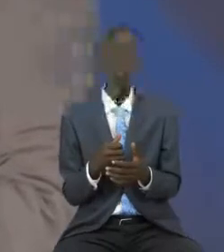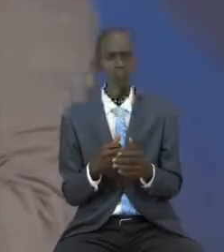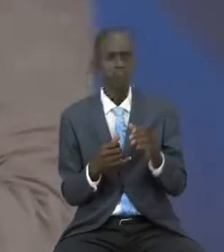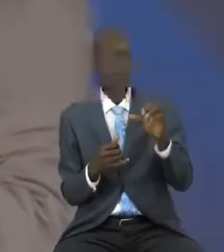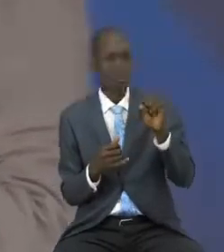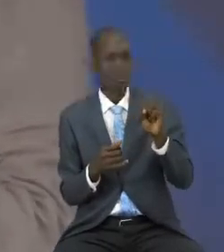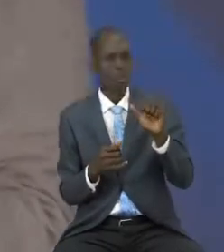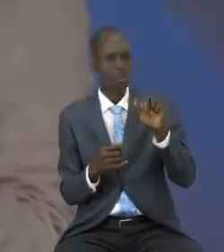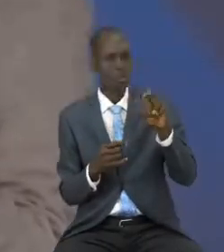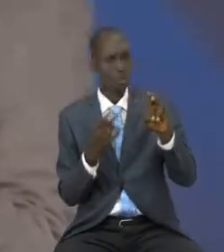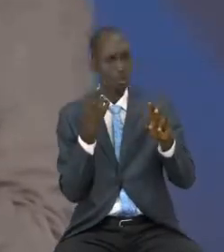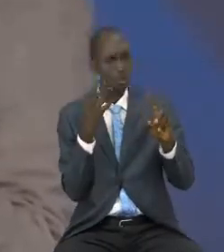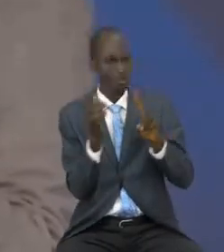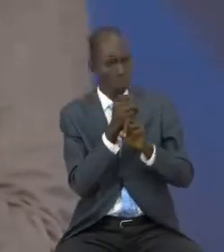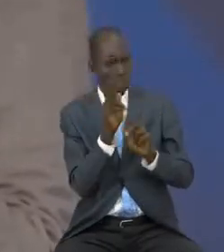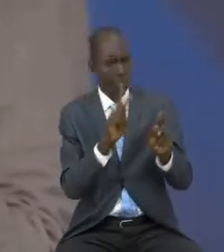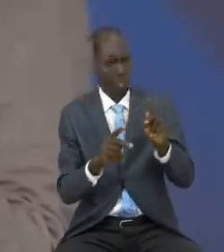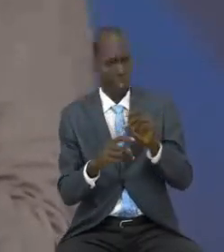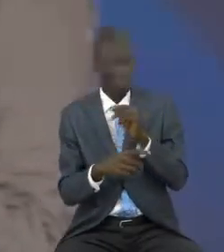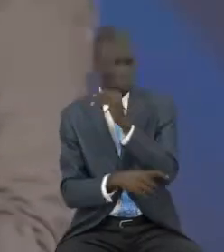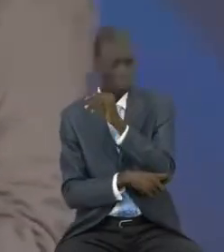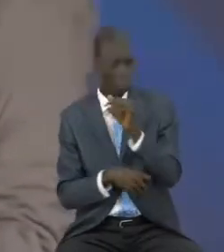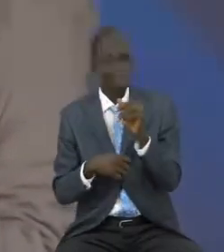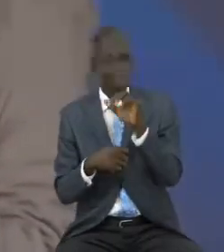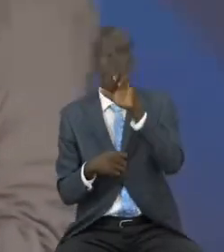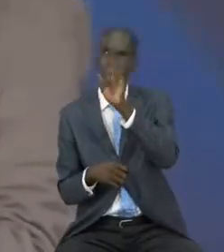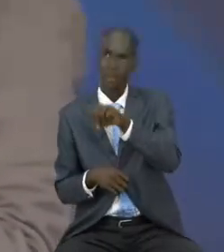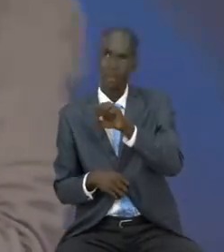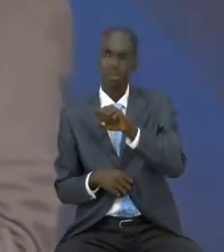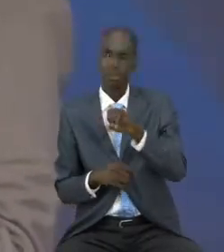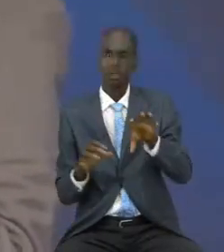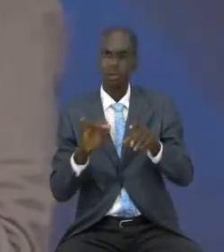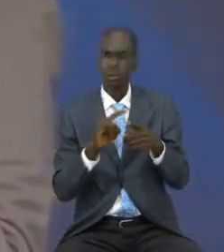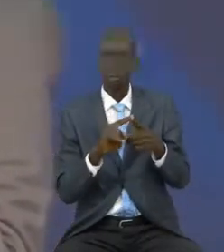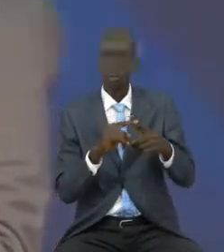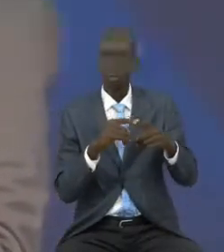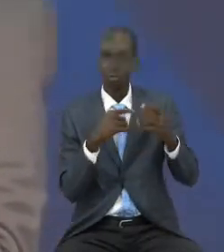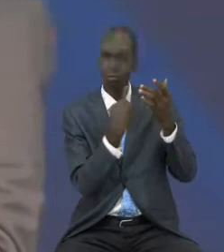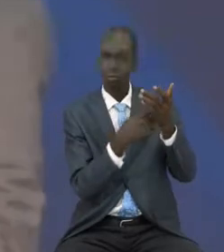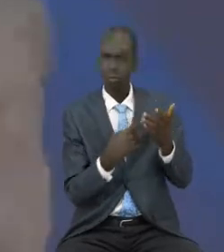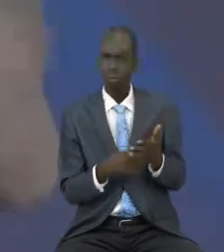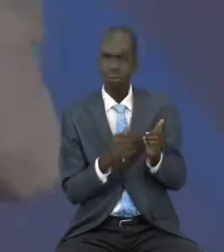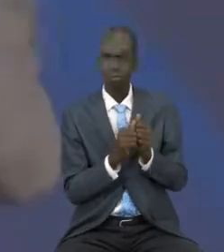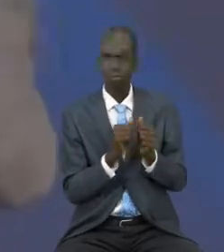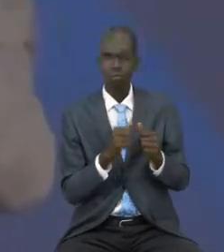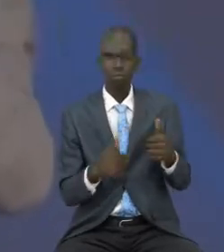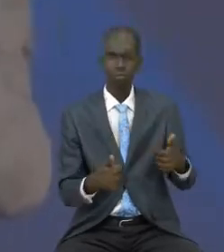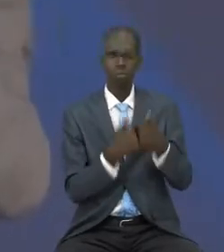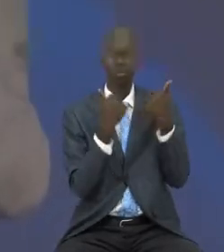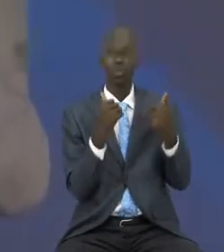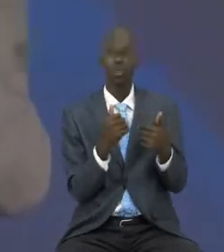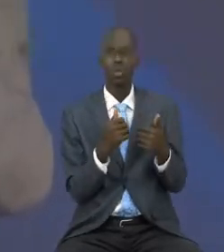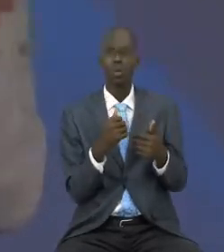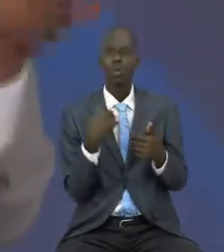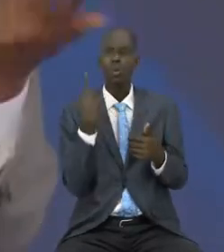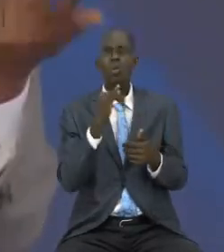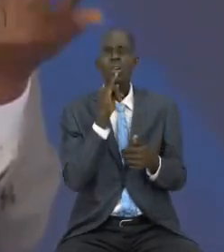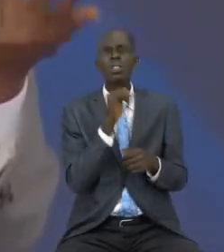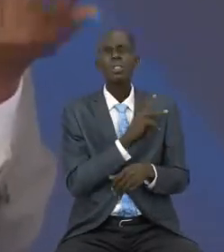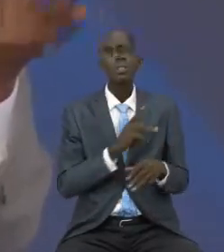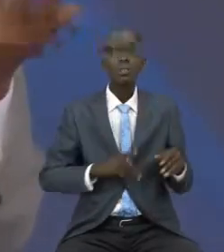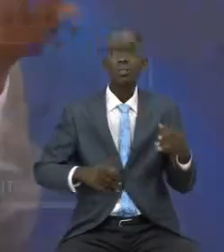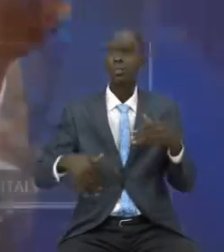see them? Yes. Did you challenge them? No. Who is the king? Who has